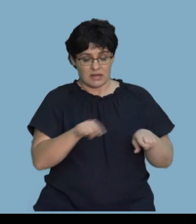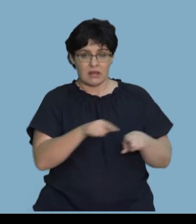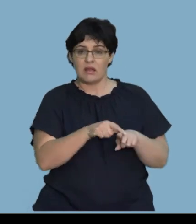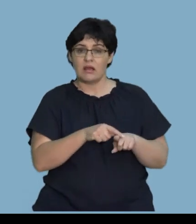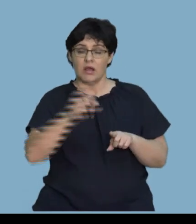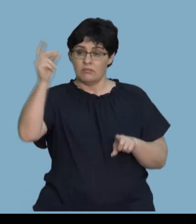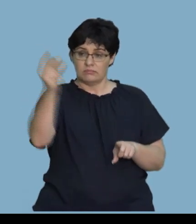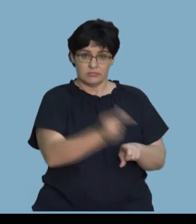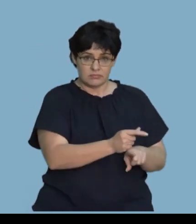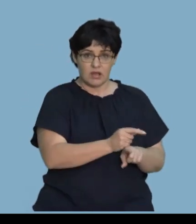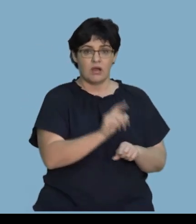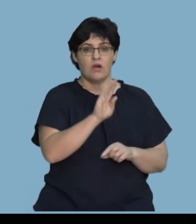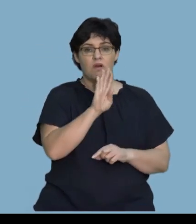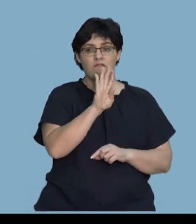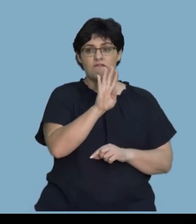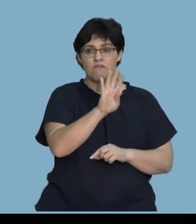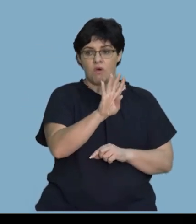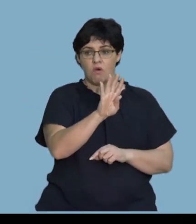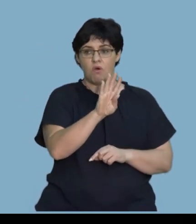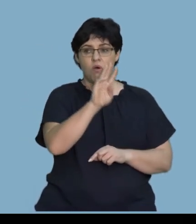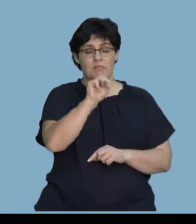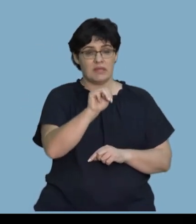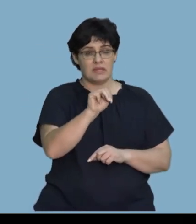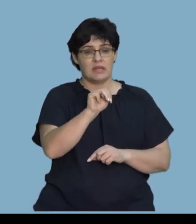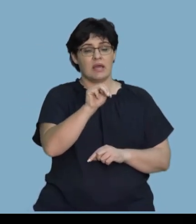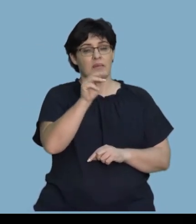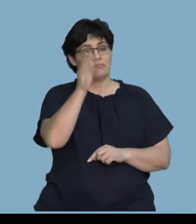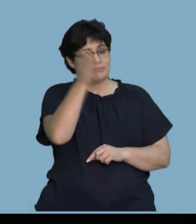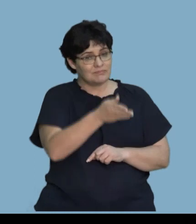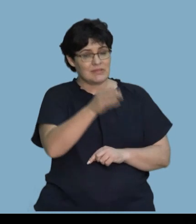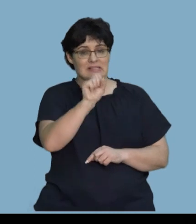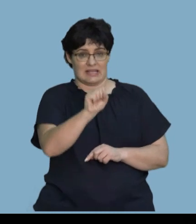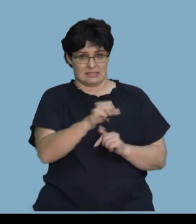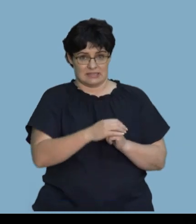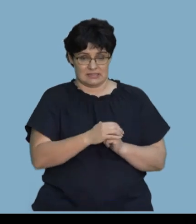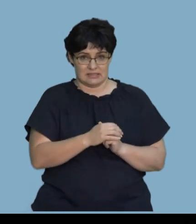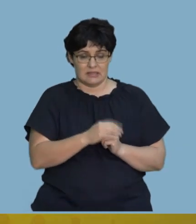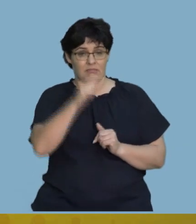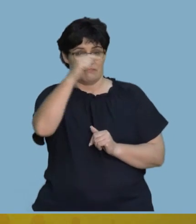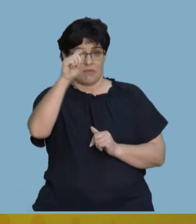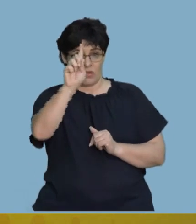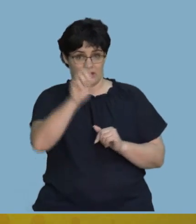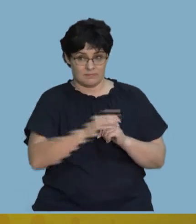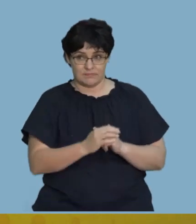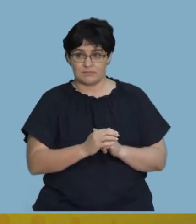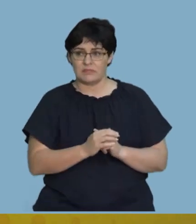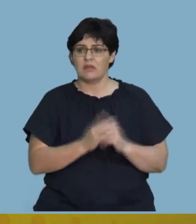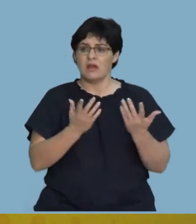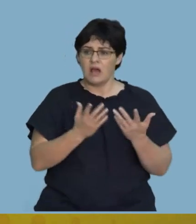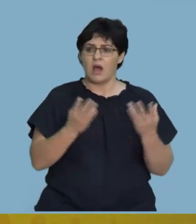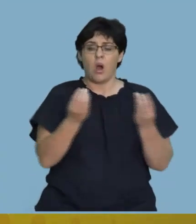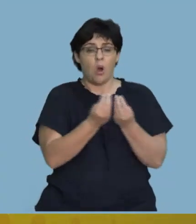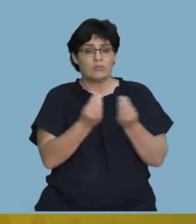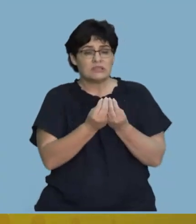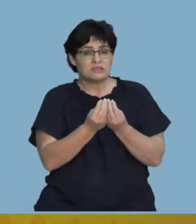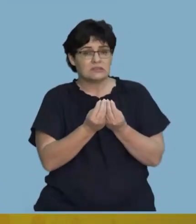of 4 meters per second. So we will think of this in terms of the final velocity. But remember, as the object moves,